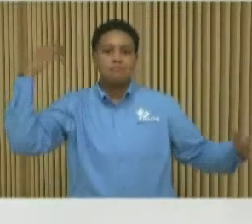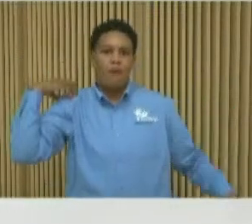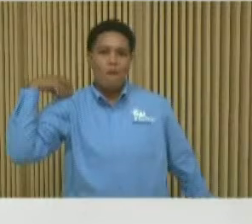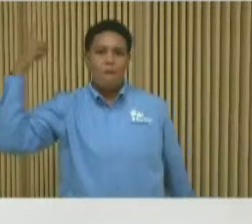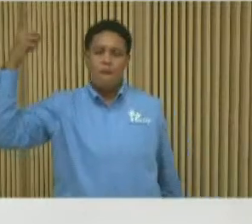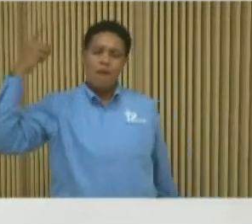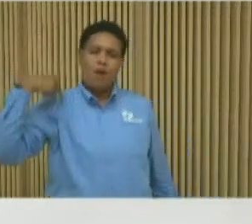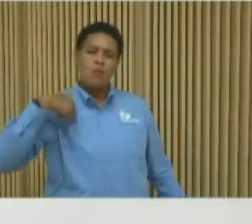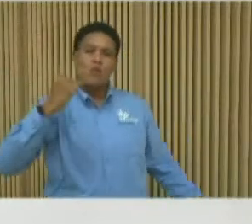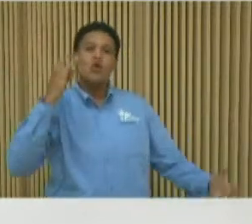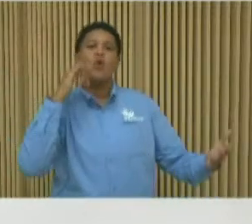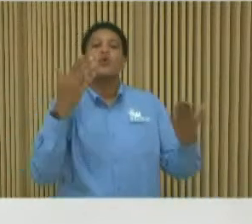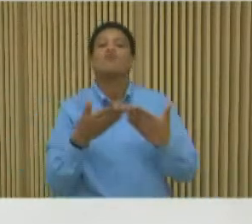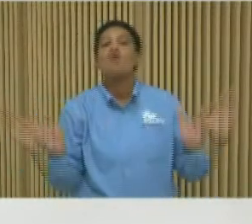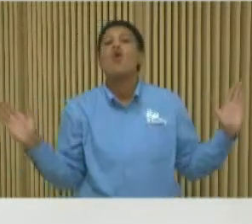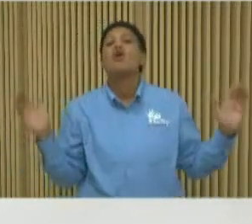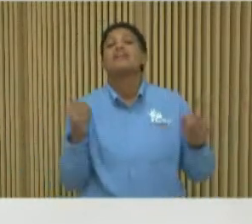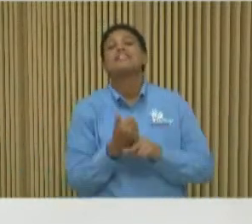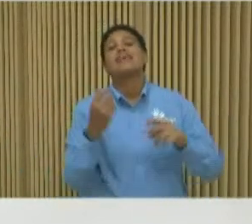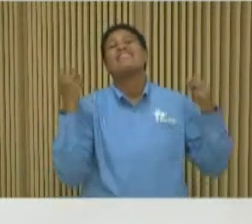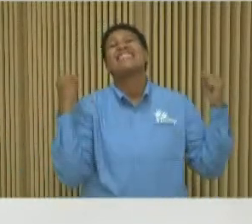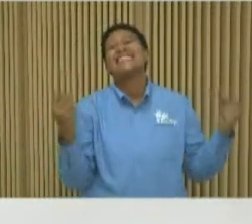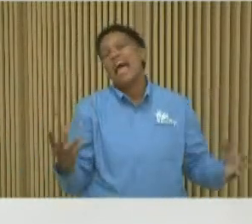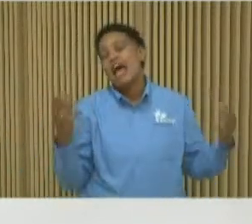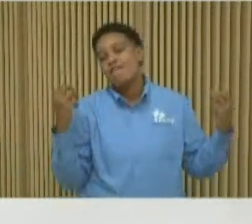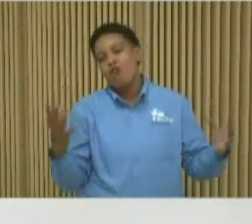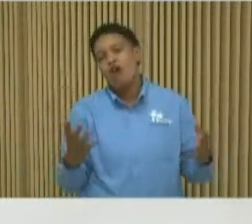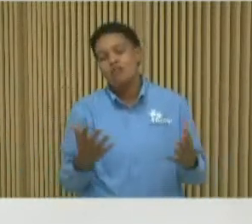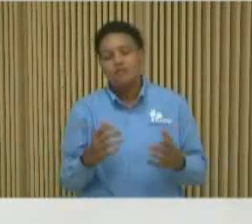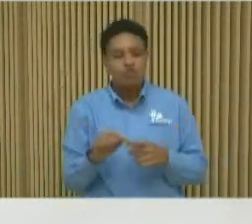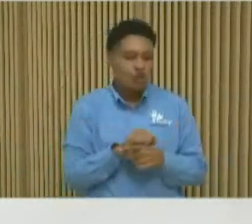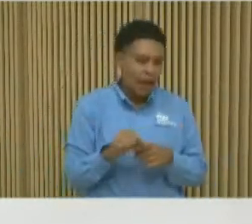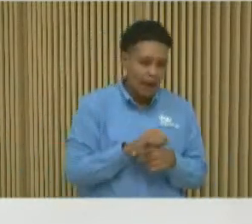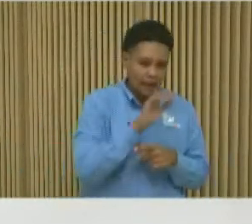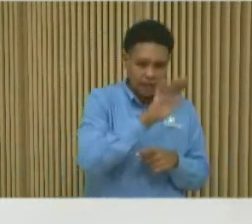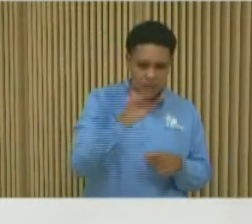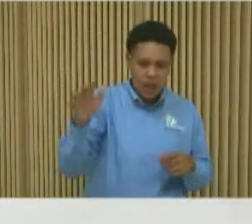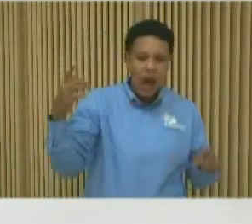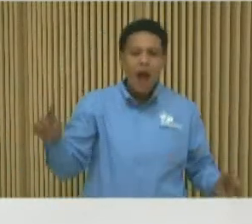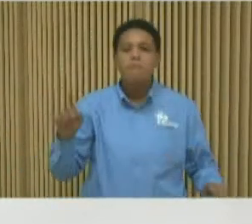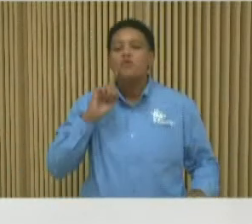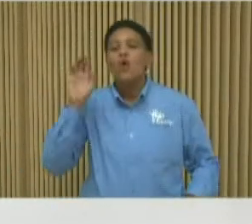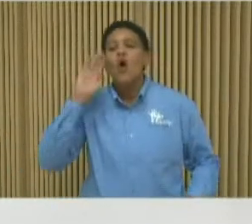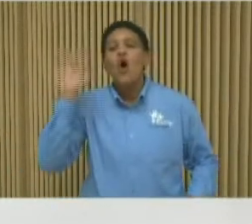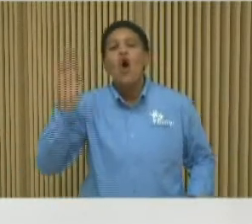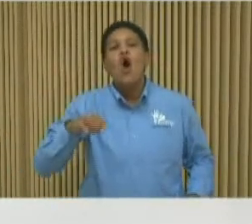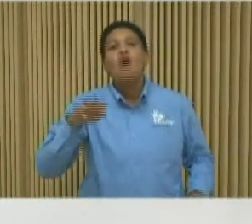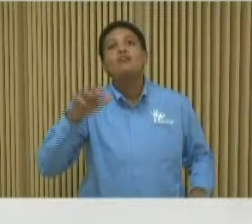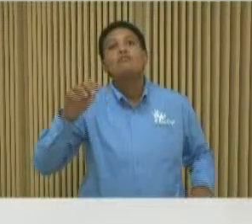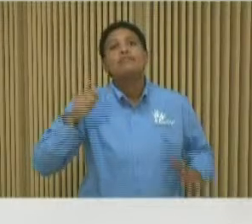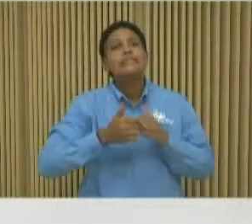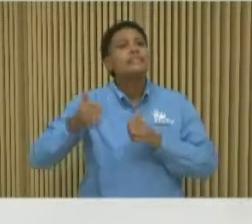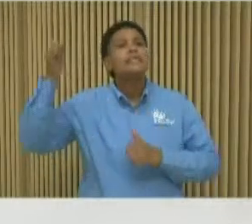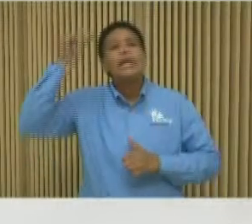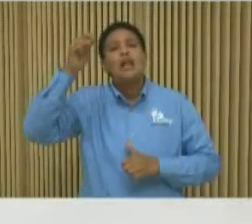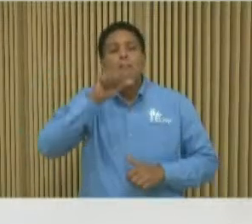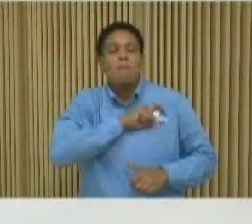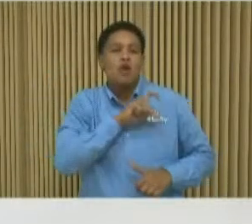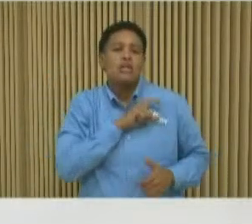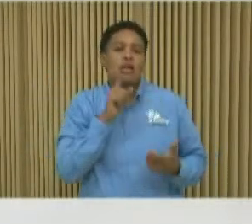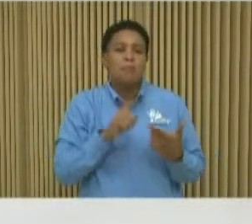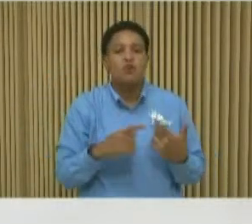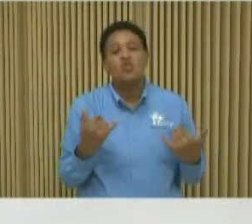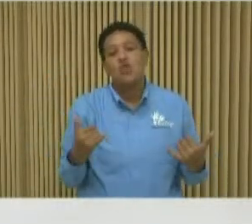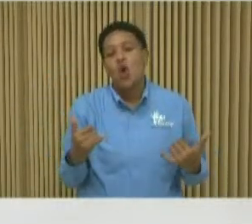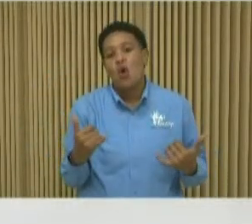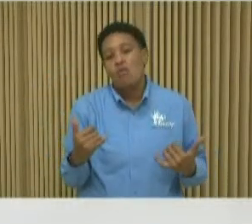be rolling out many training, so that every single senior police officer, and perhaps right down